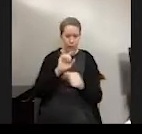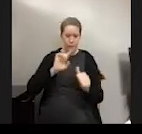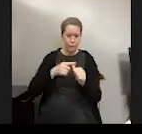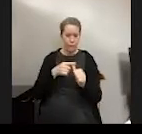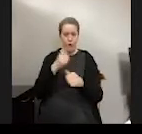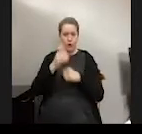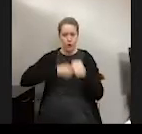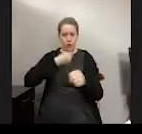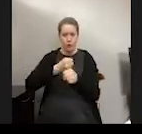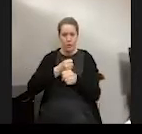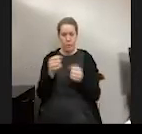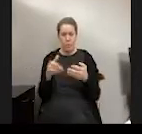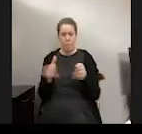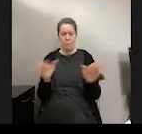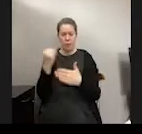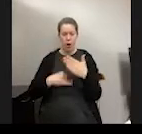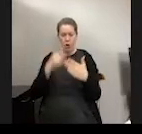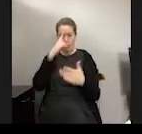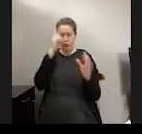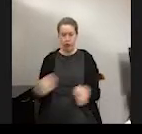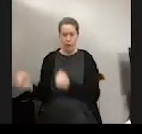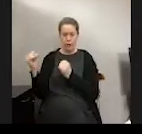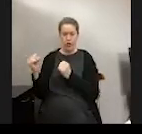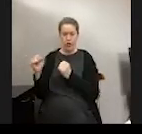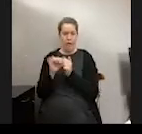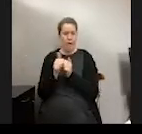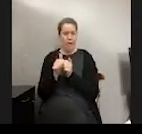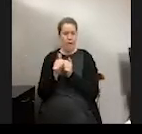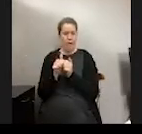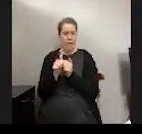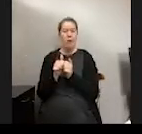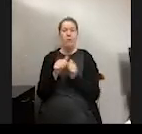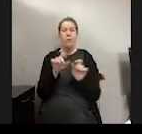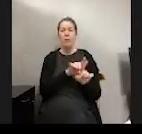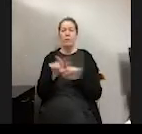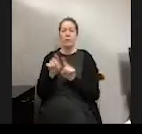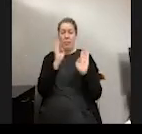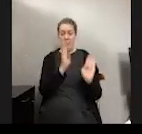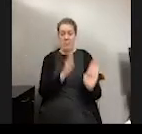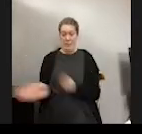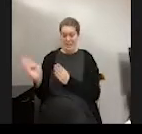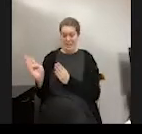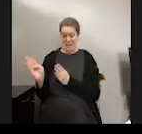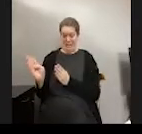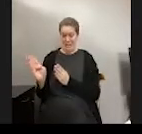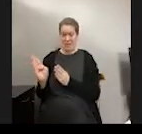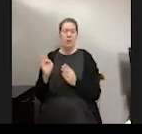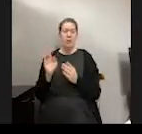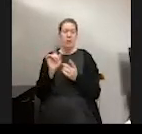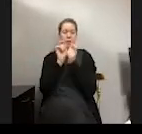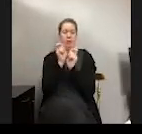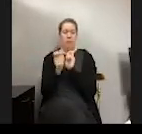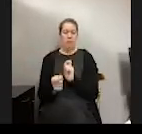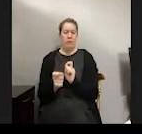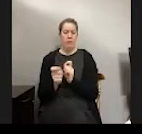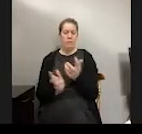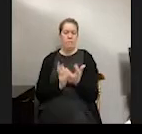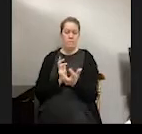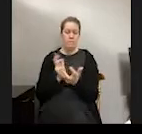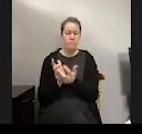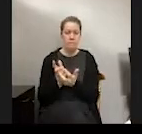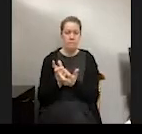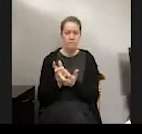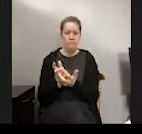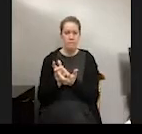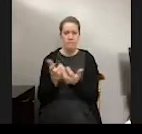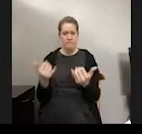strategy? And how has this plan been adjusted to include virtual activations or showcasings as such? And Joe, this is a